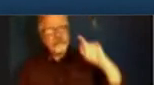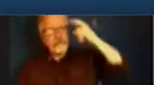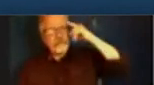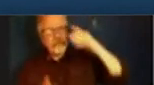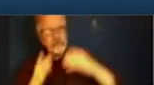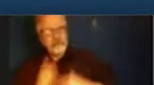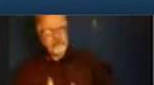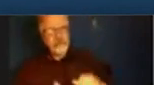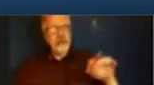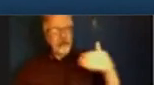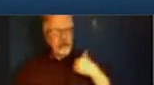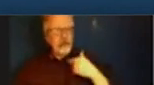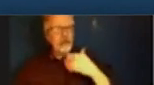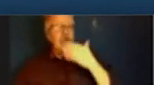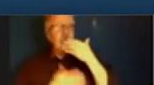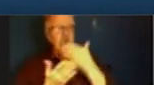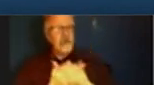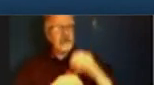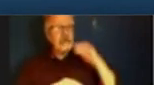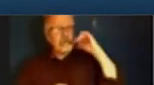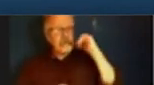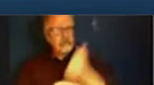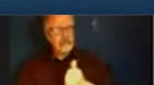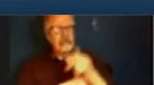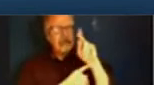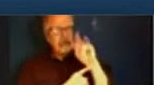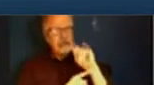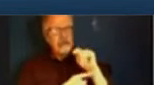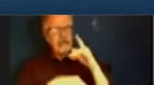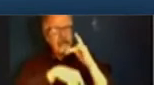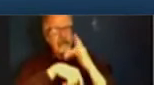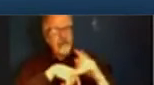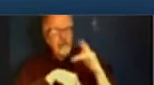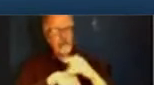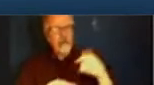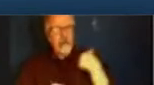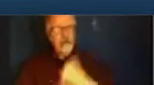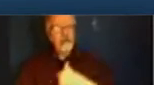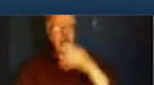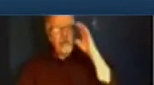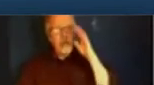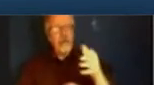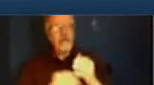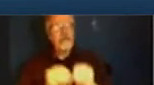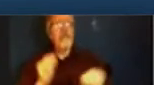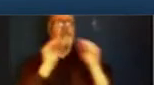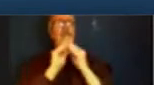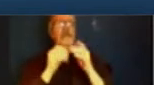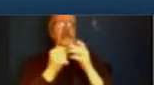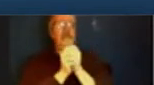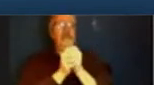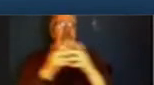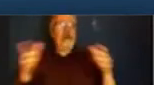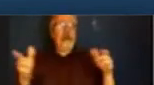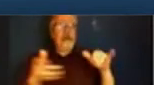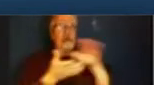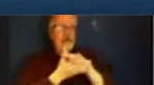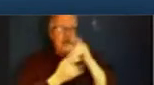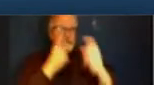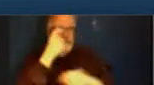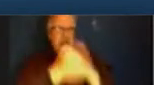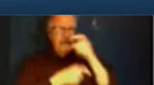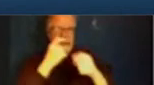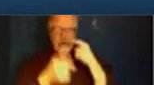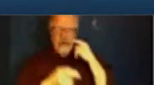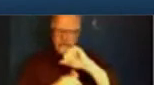test kits available and continue, and as you've indicated, they'll expand that to the extent schools need it. We've just reserved 800,000 for their needs. They